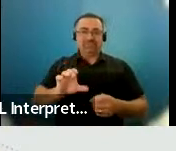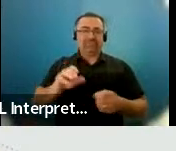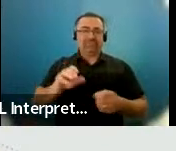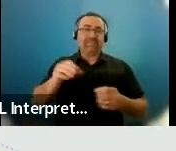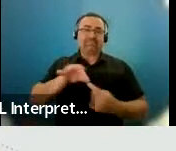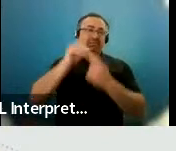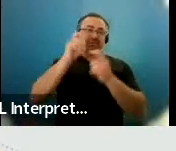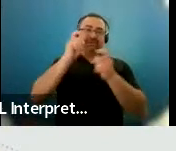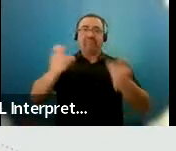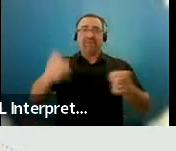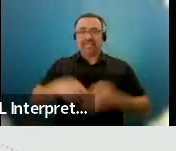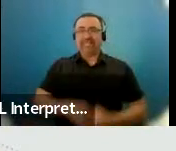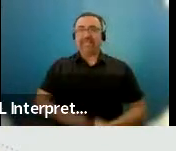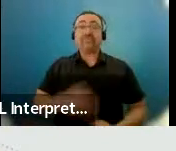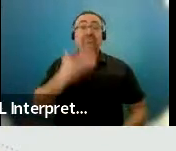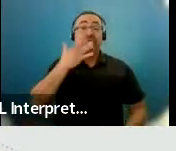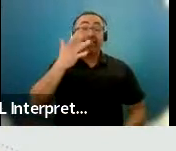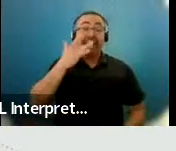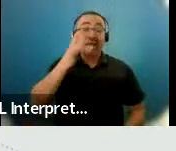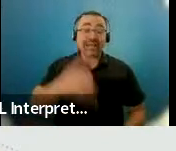luck.